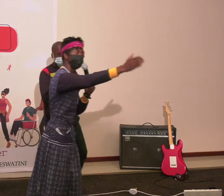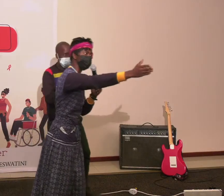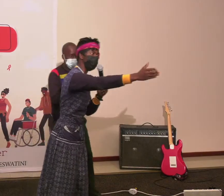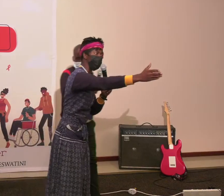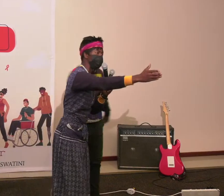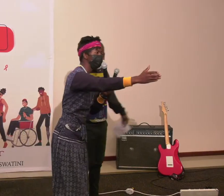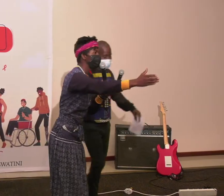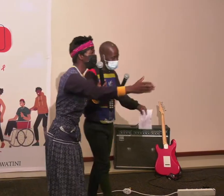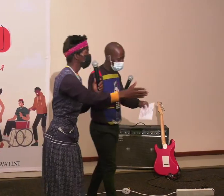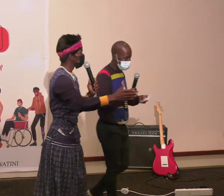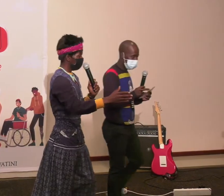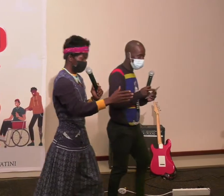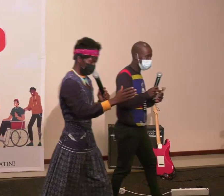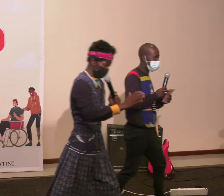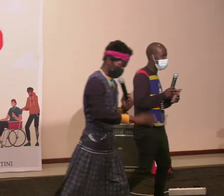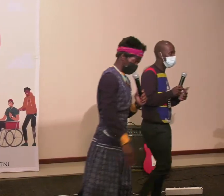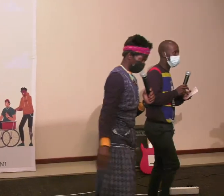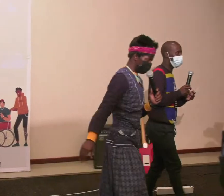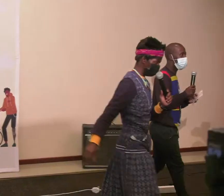nawu silwane